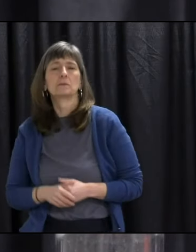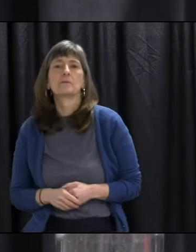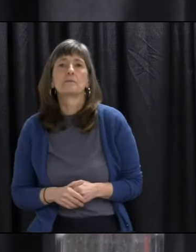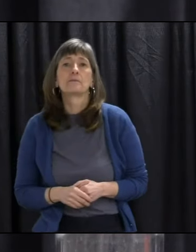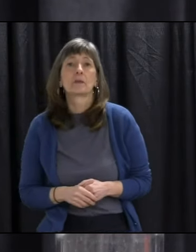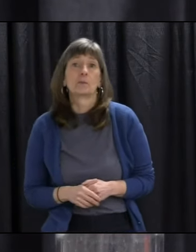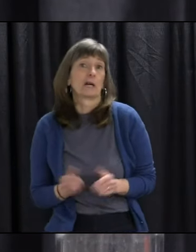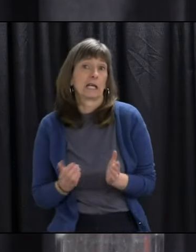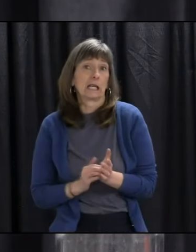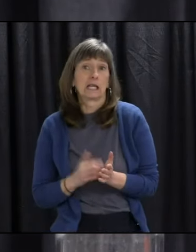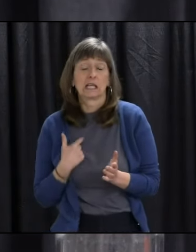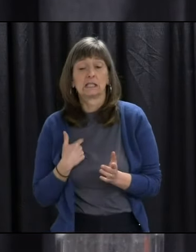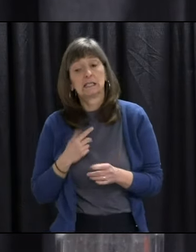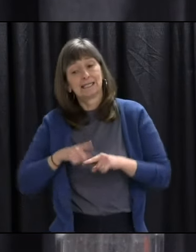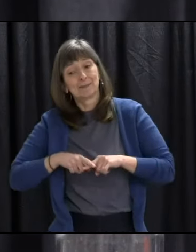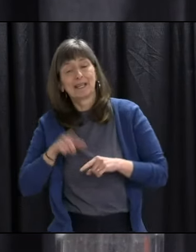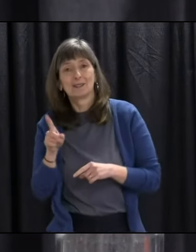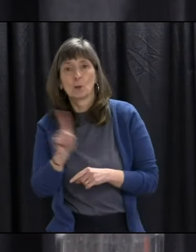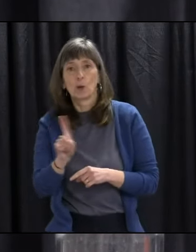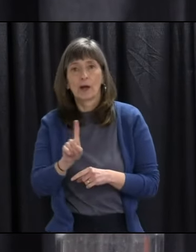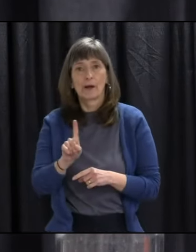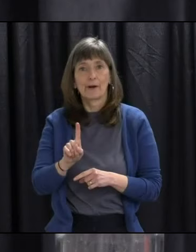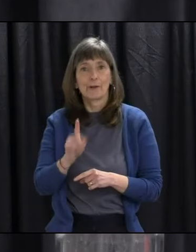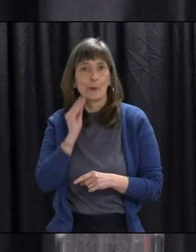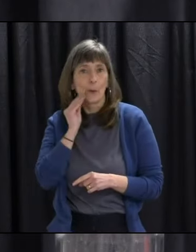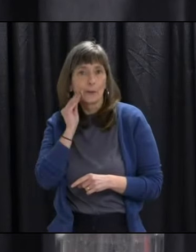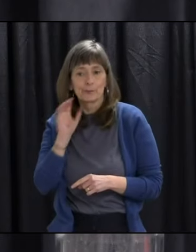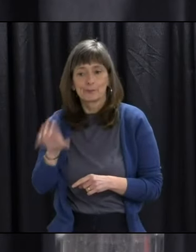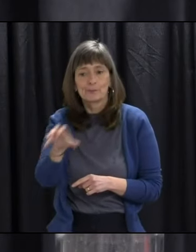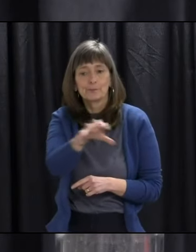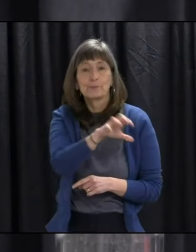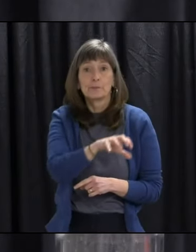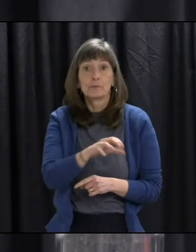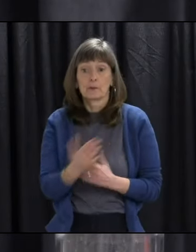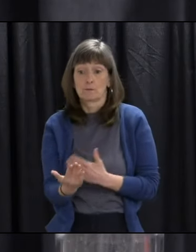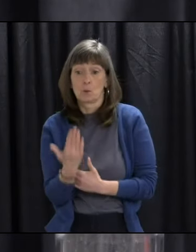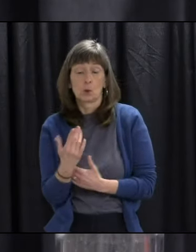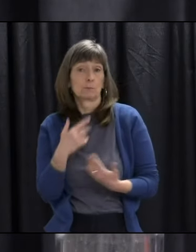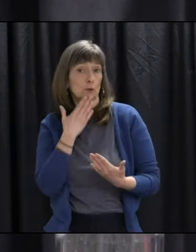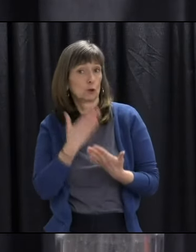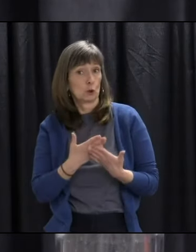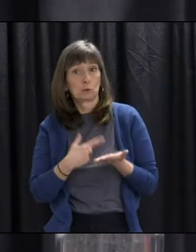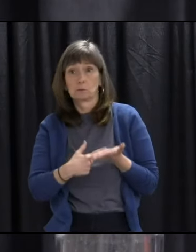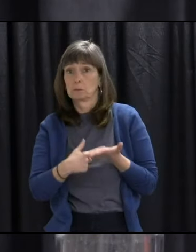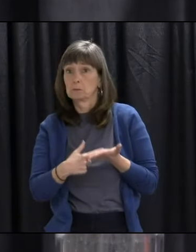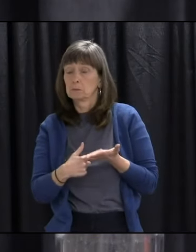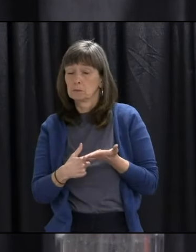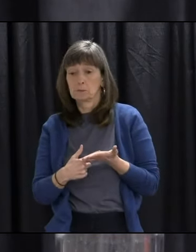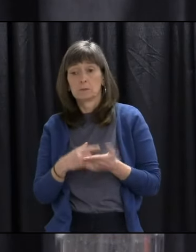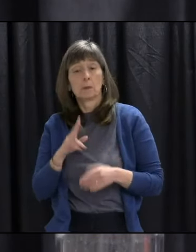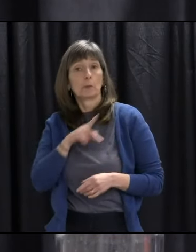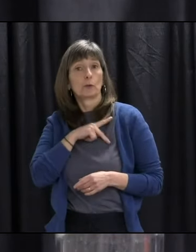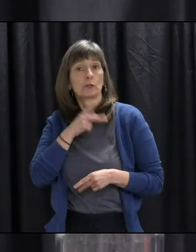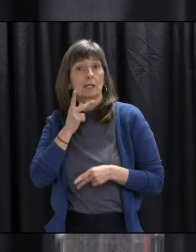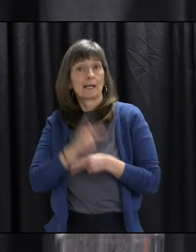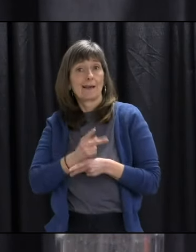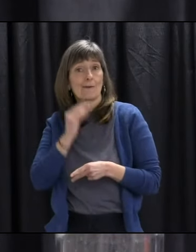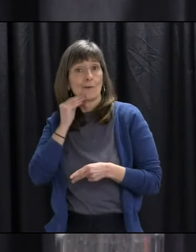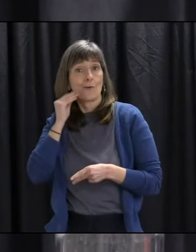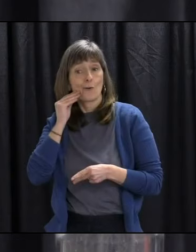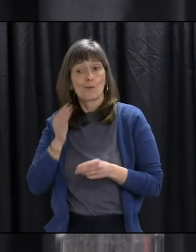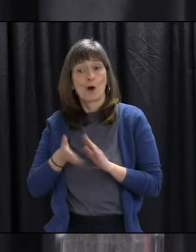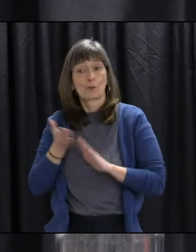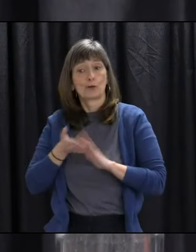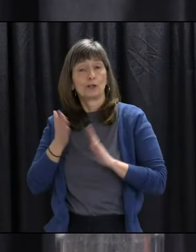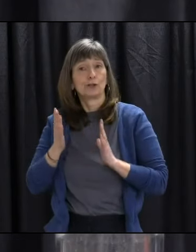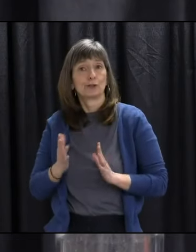morning, we had a very productive, very collaborative meeting with the Personal Care Home Operators Associations, and